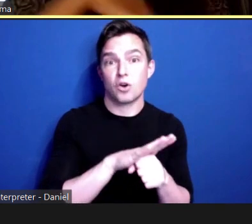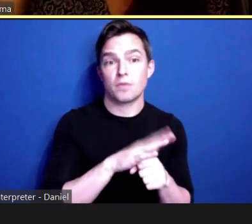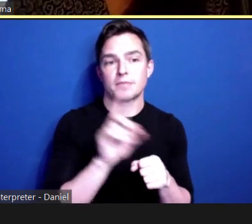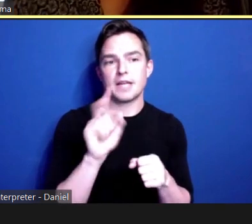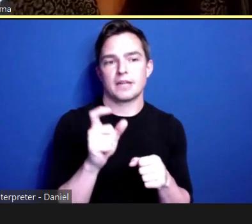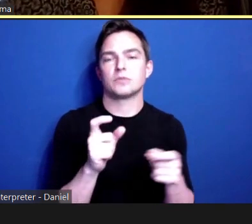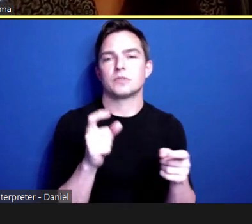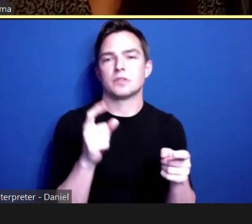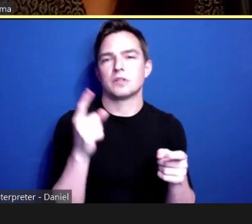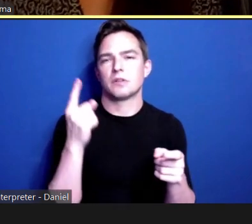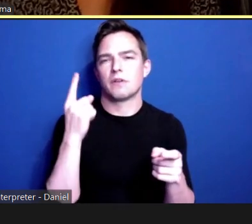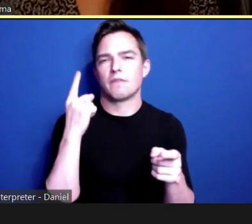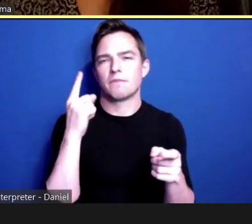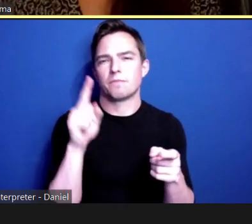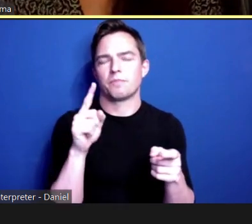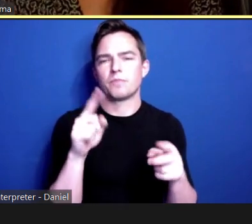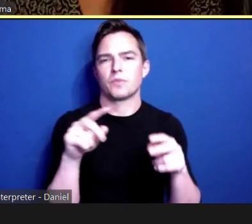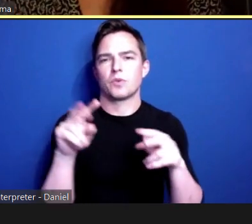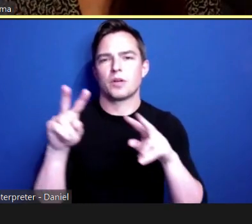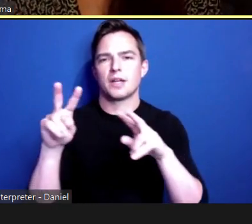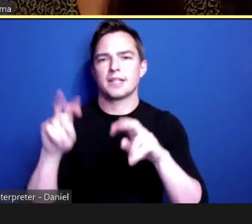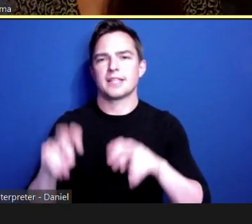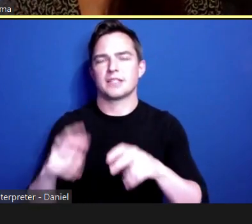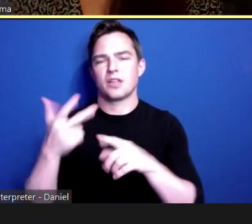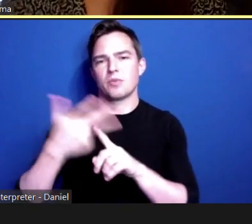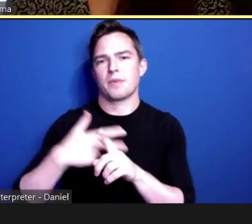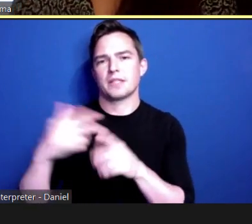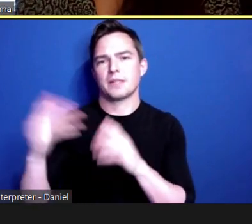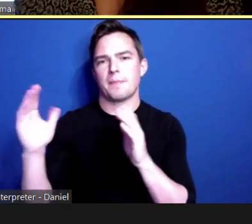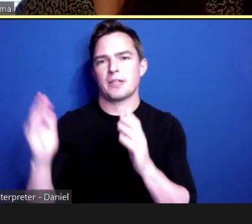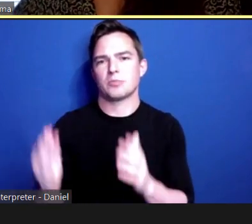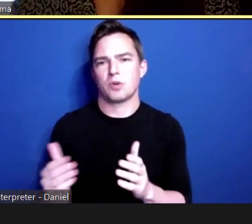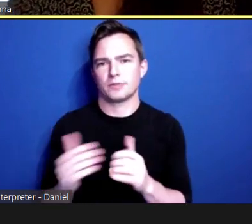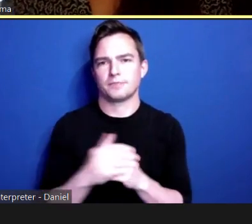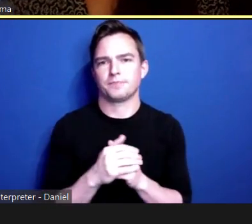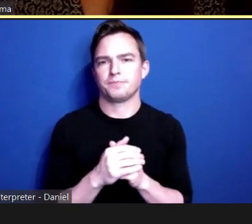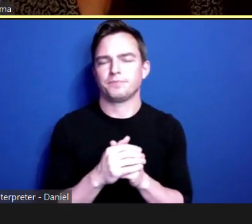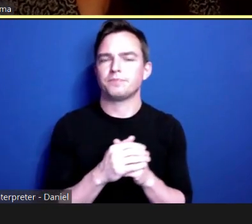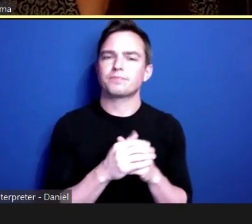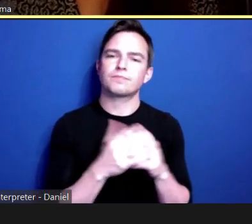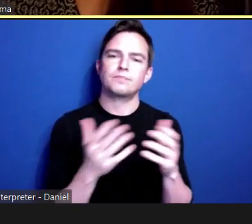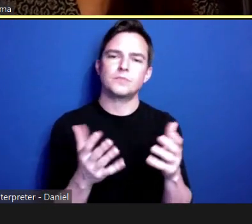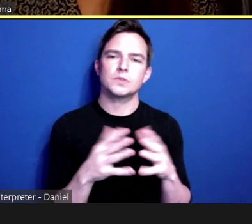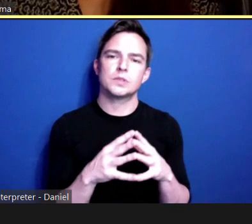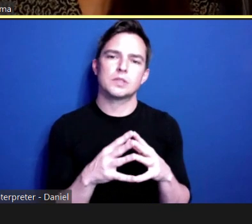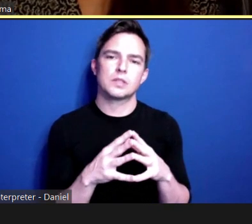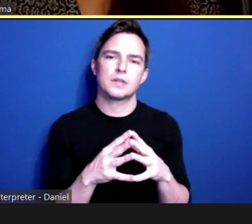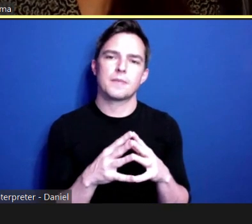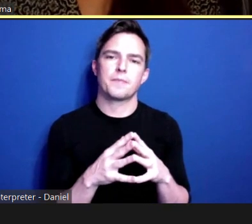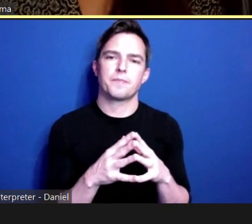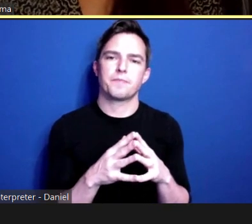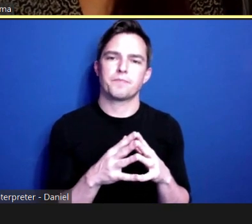for assessing the 3-month benchmark purpose. So